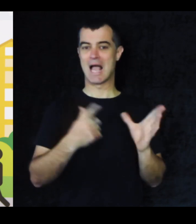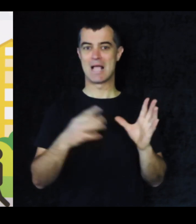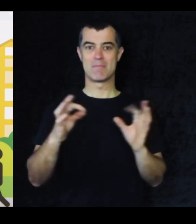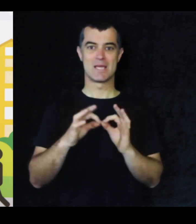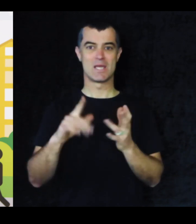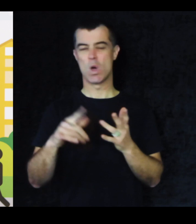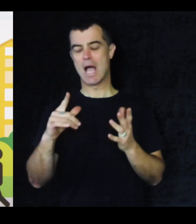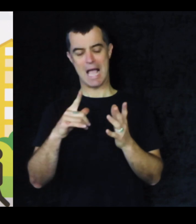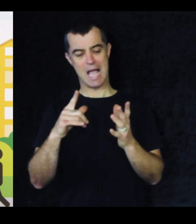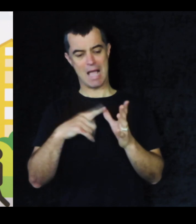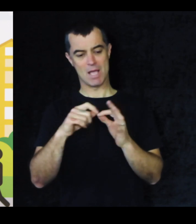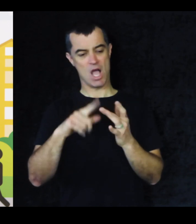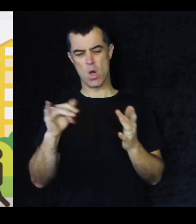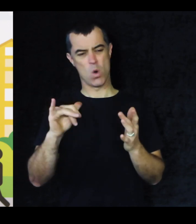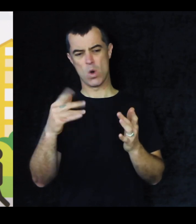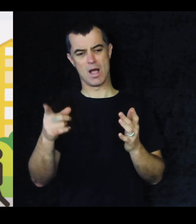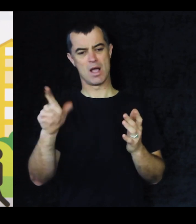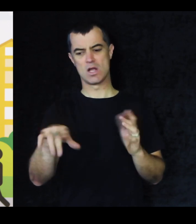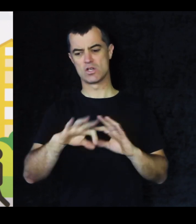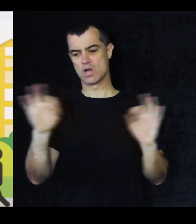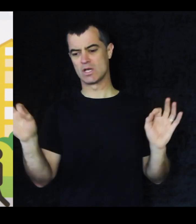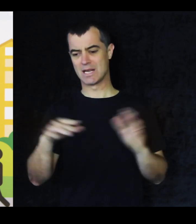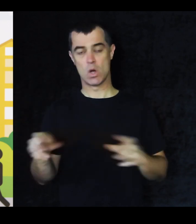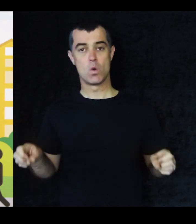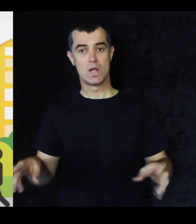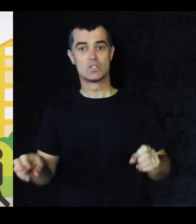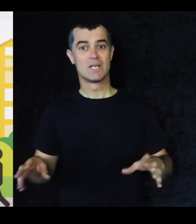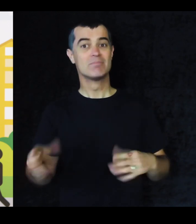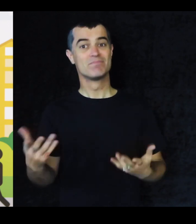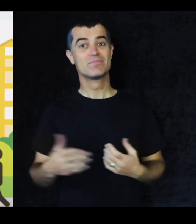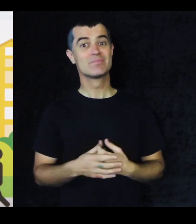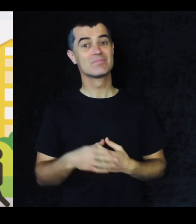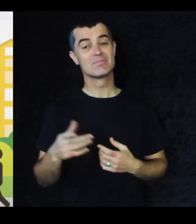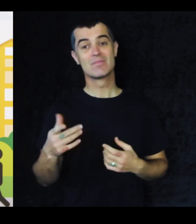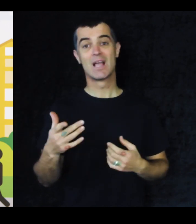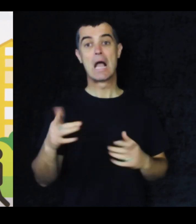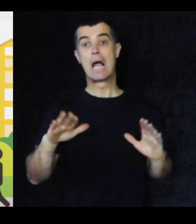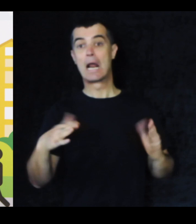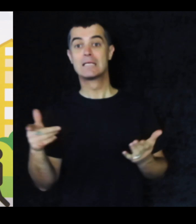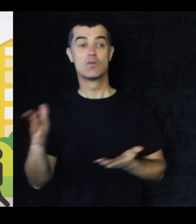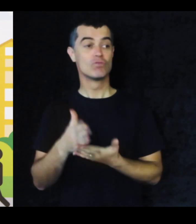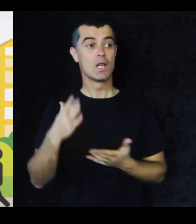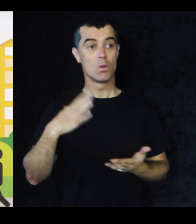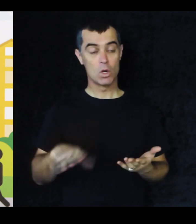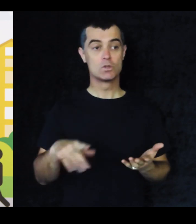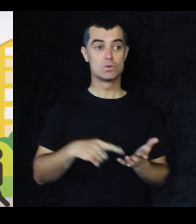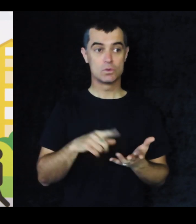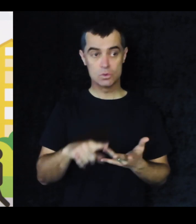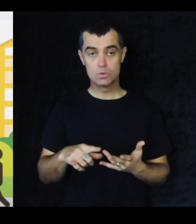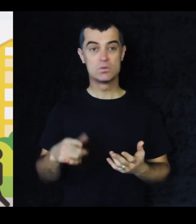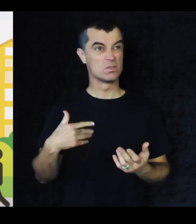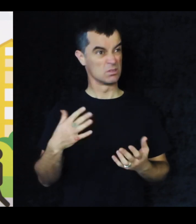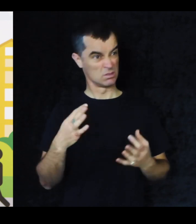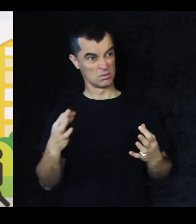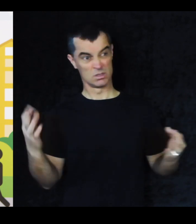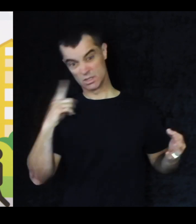someone with just an ABI or someone who's not in a wheelchair, then unless they really want